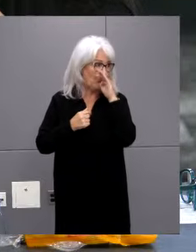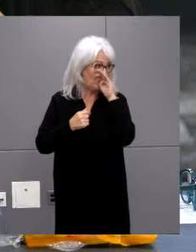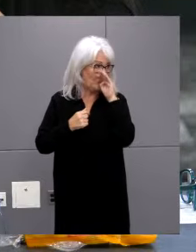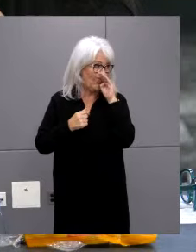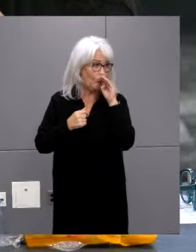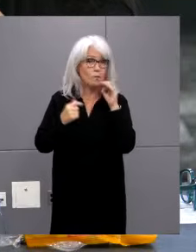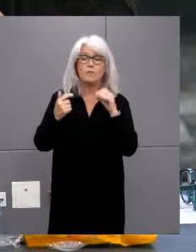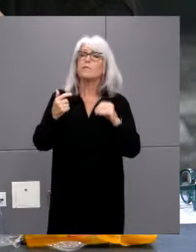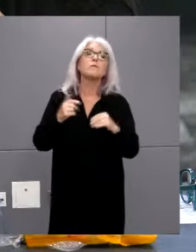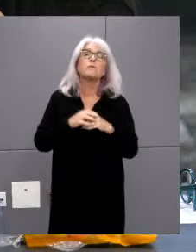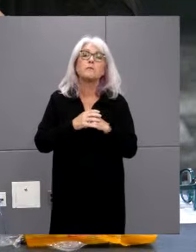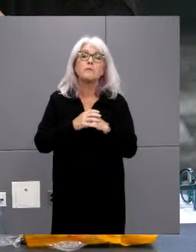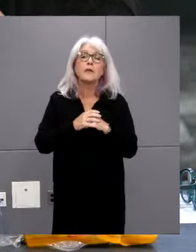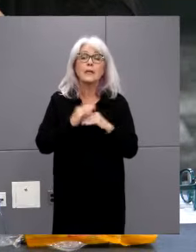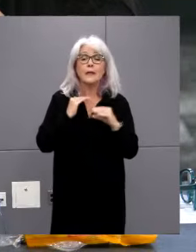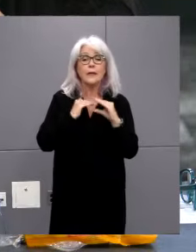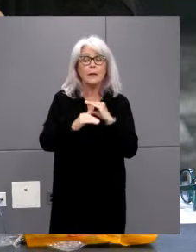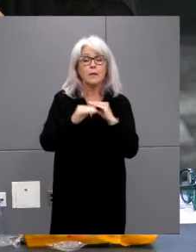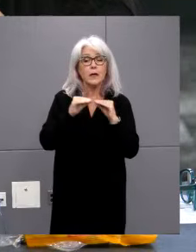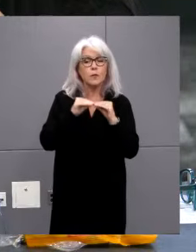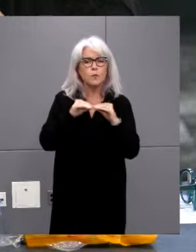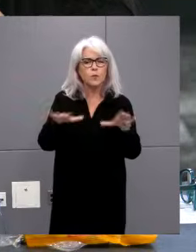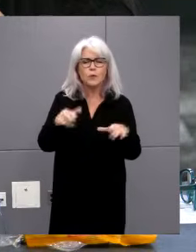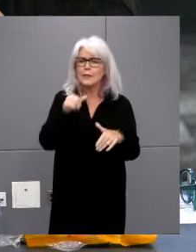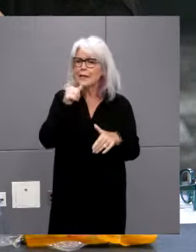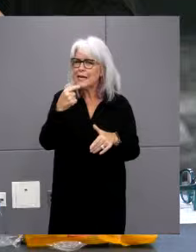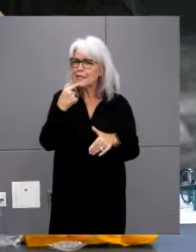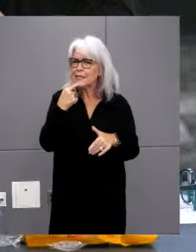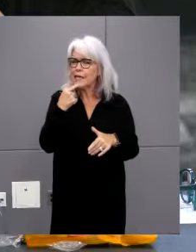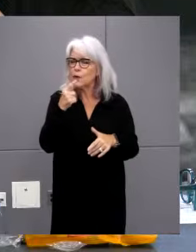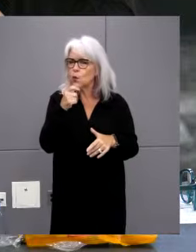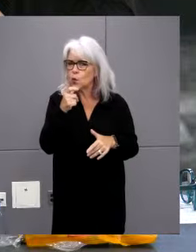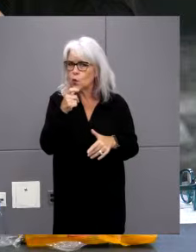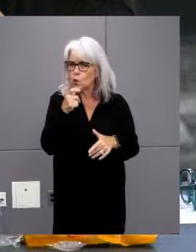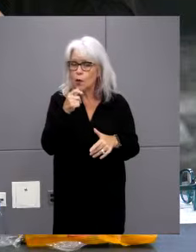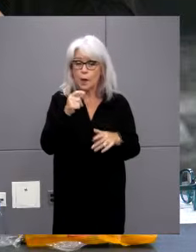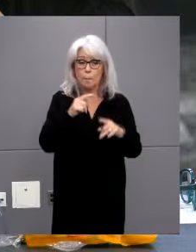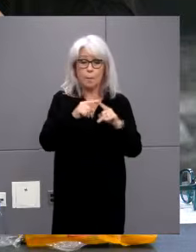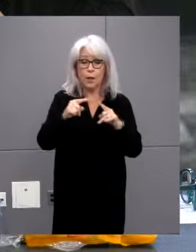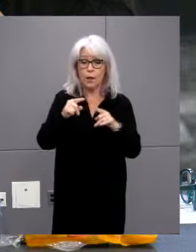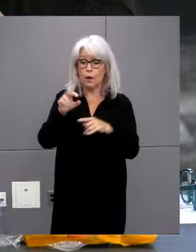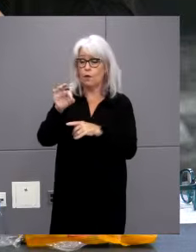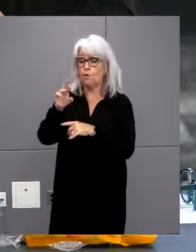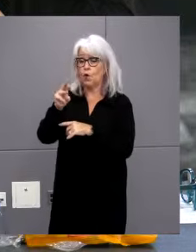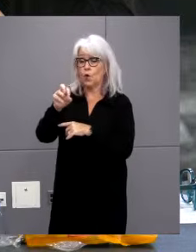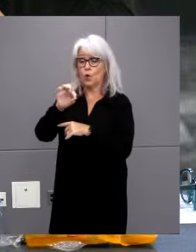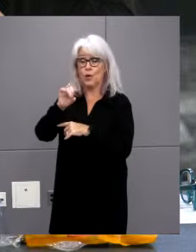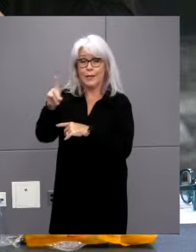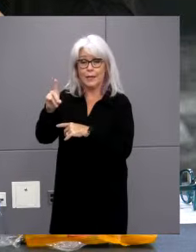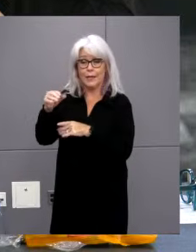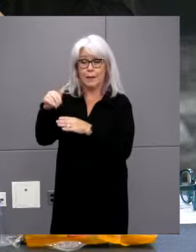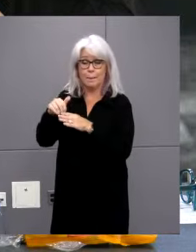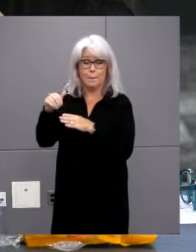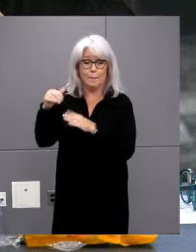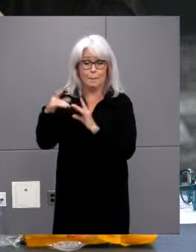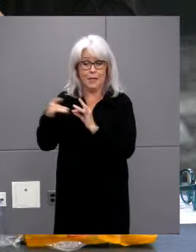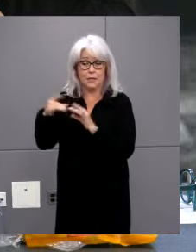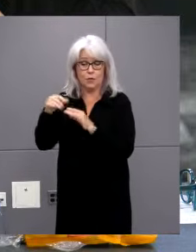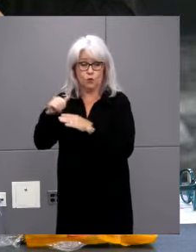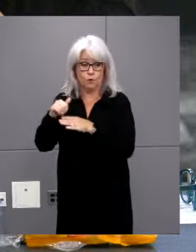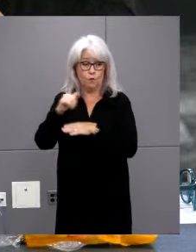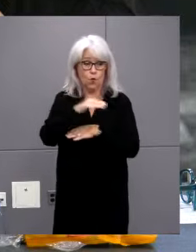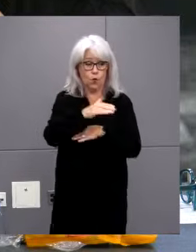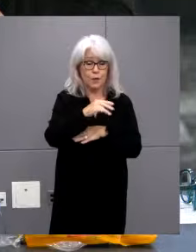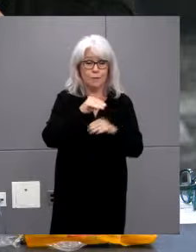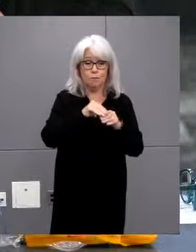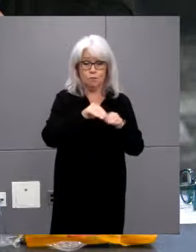This went out. It doesn't say to whom. It just says the message is forwarded from Chief Zeckman,